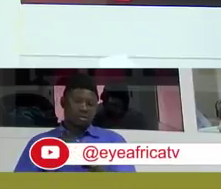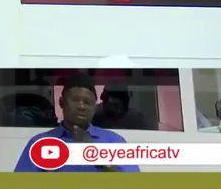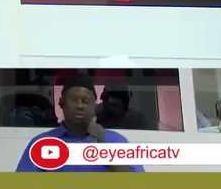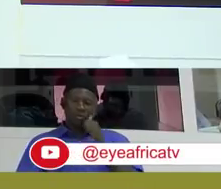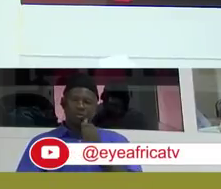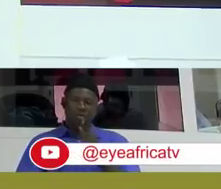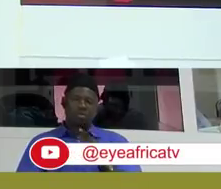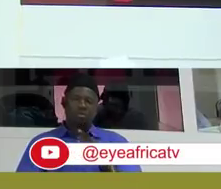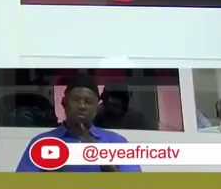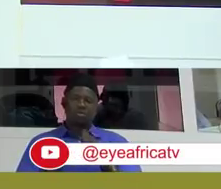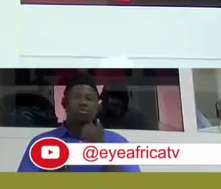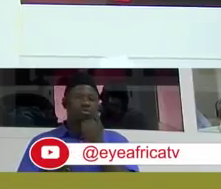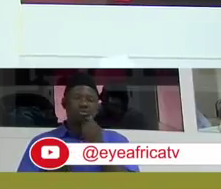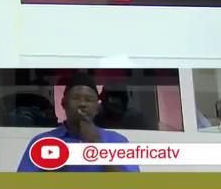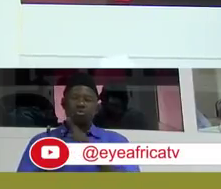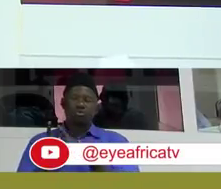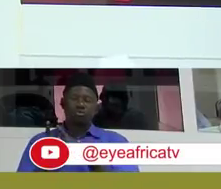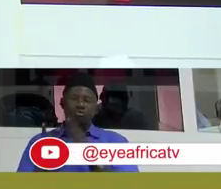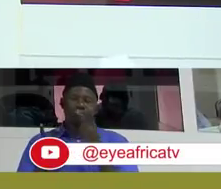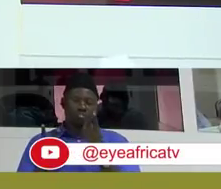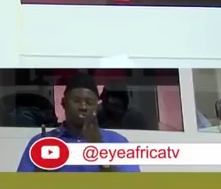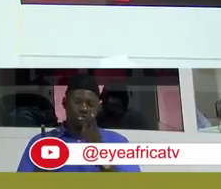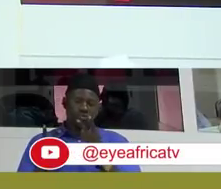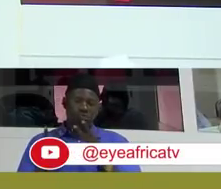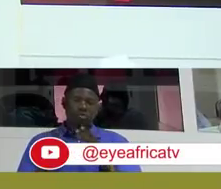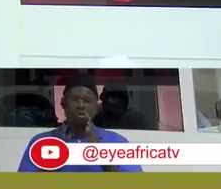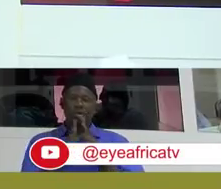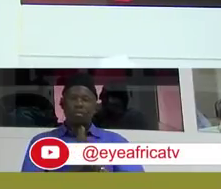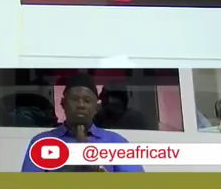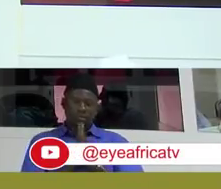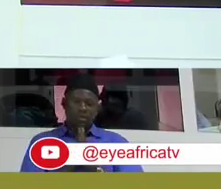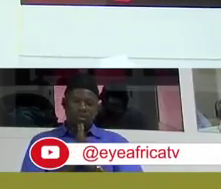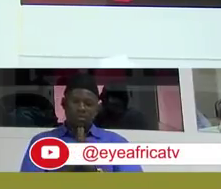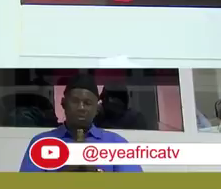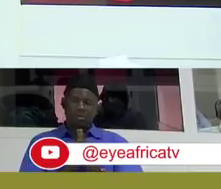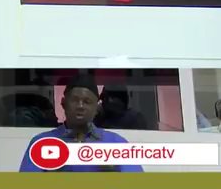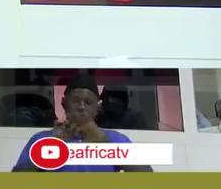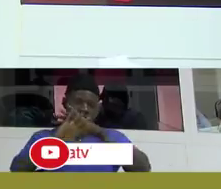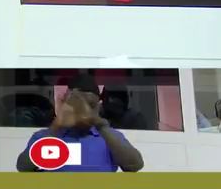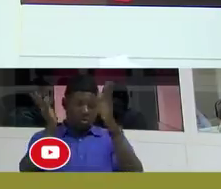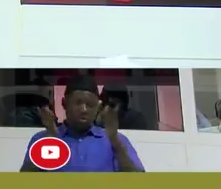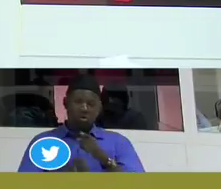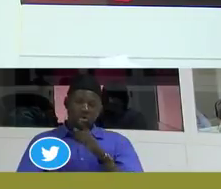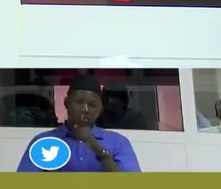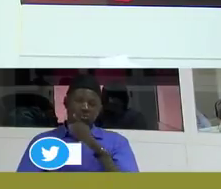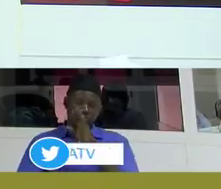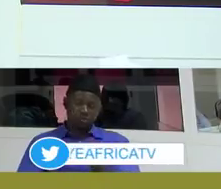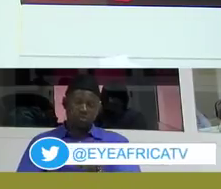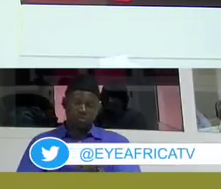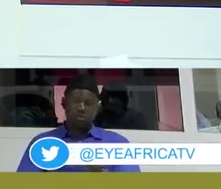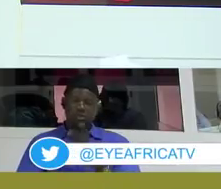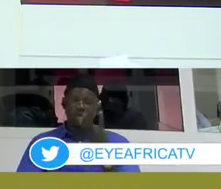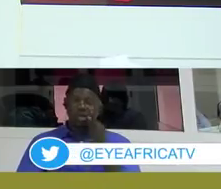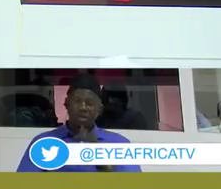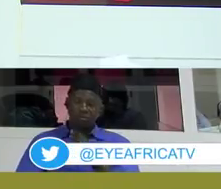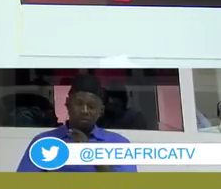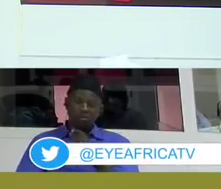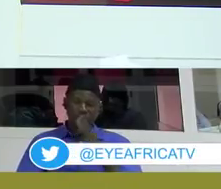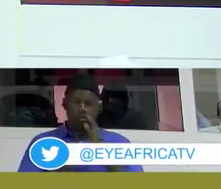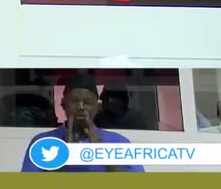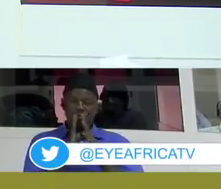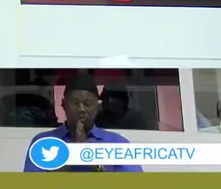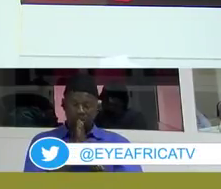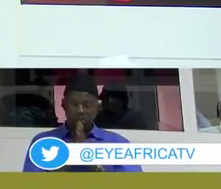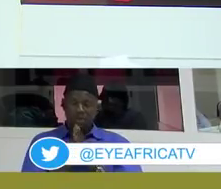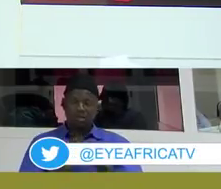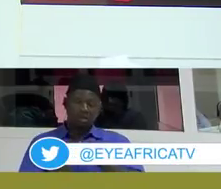two, prayers. All that you do, if you pray